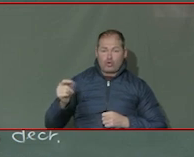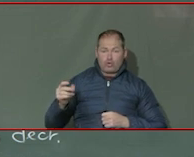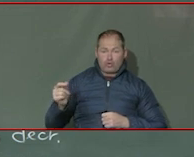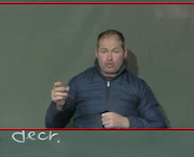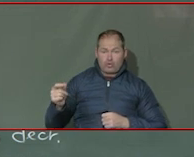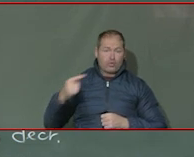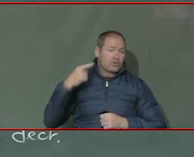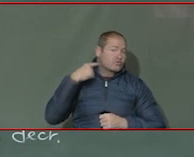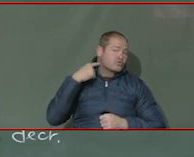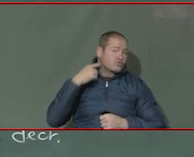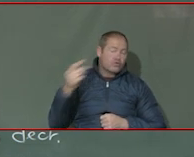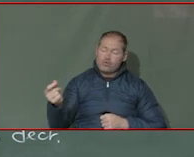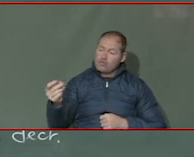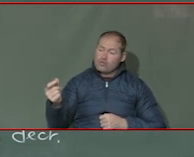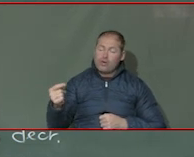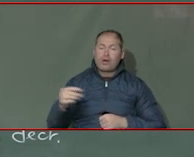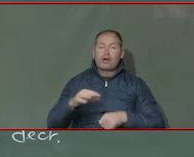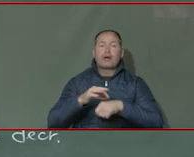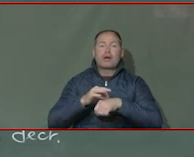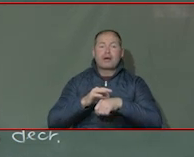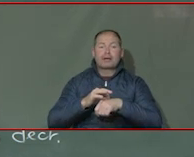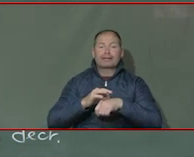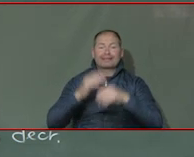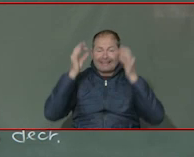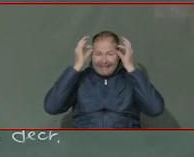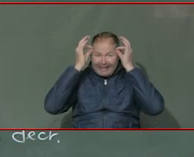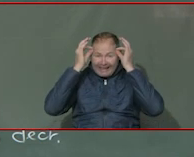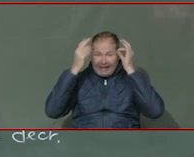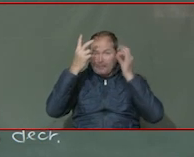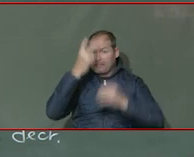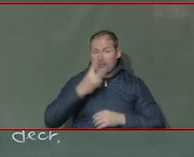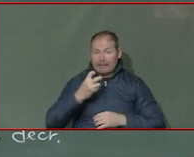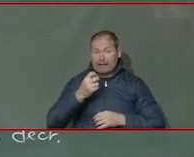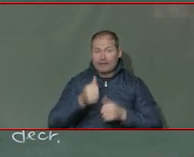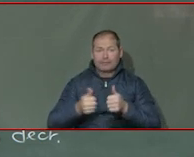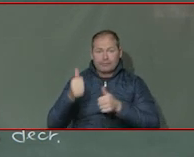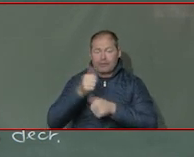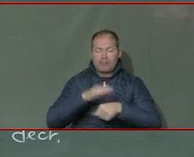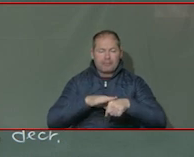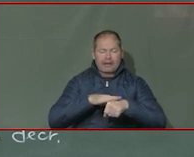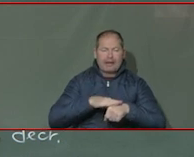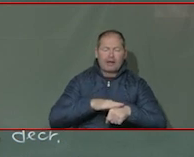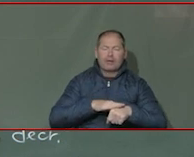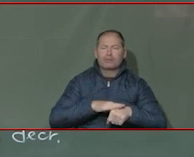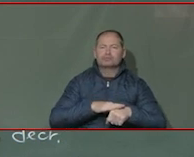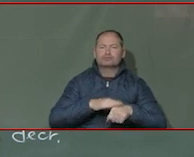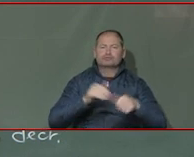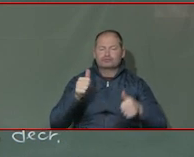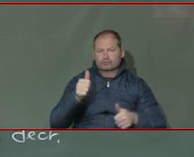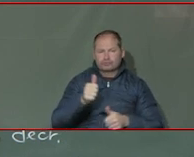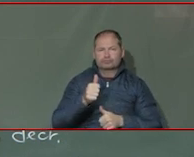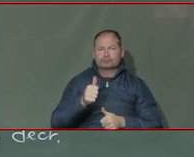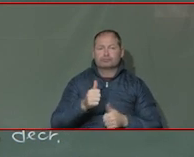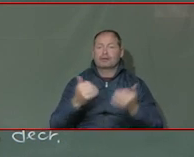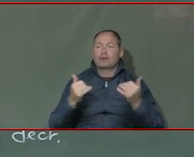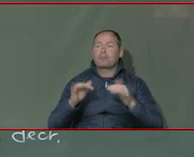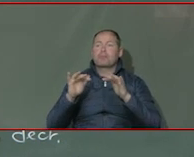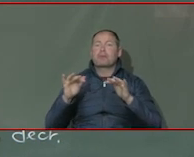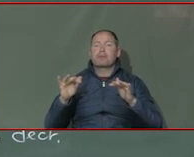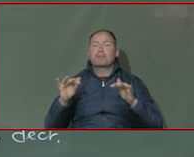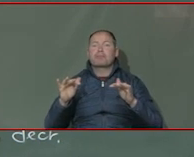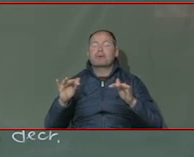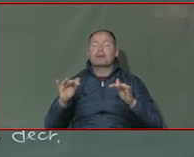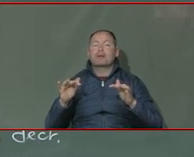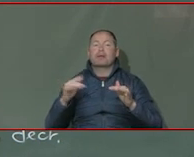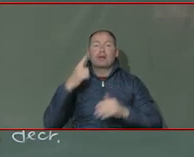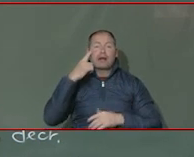black hair color is dominant over brown. With people, brown eye color is dominant over blue.